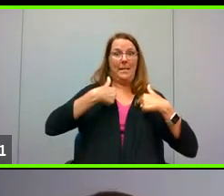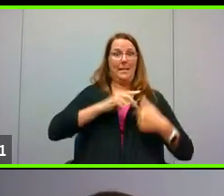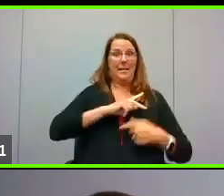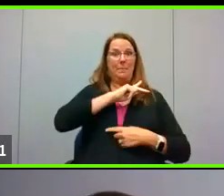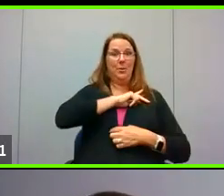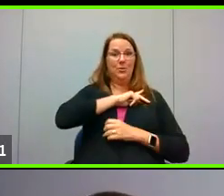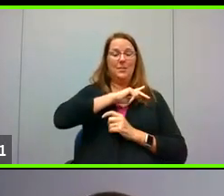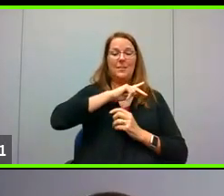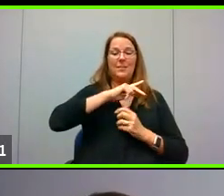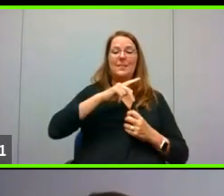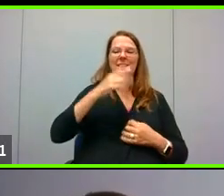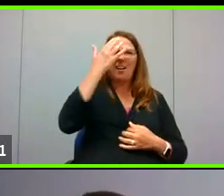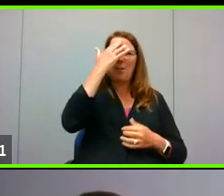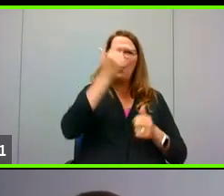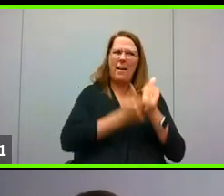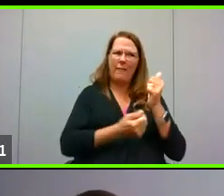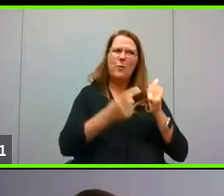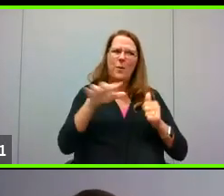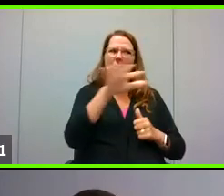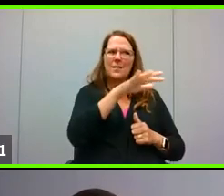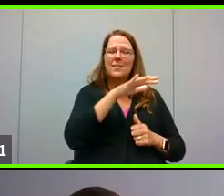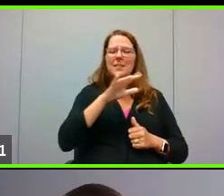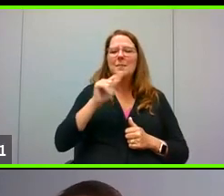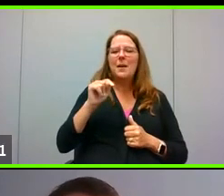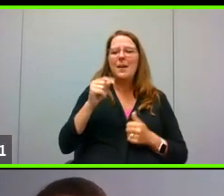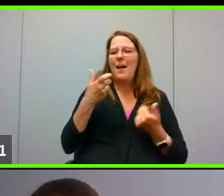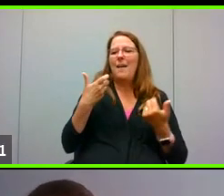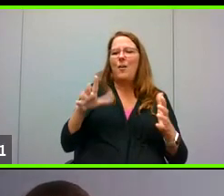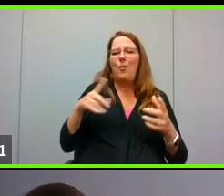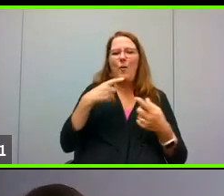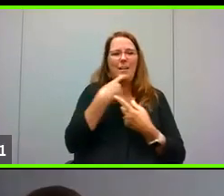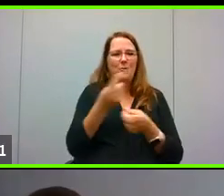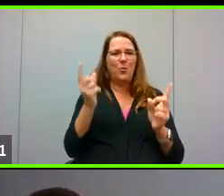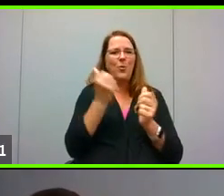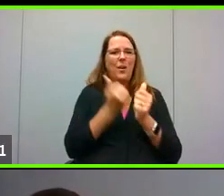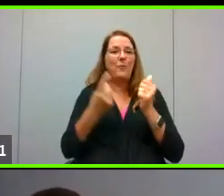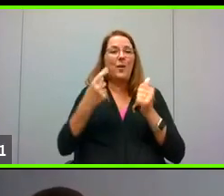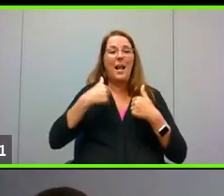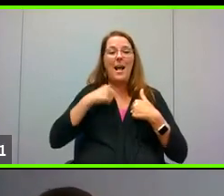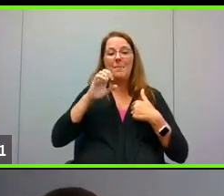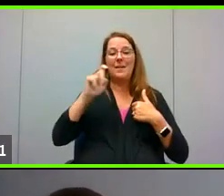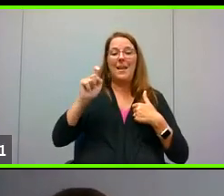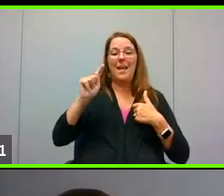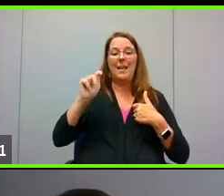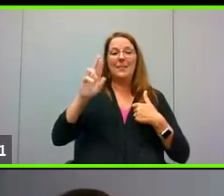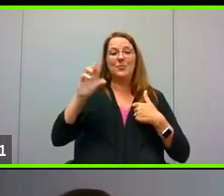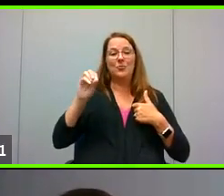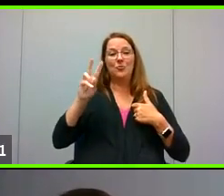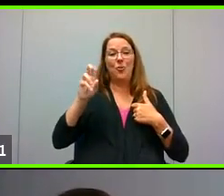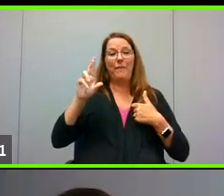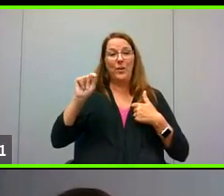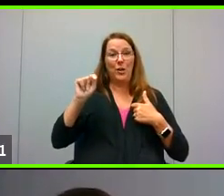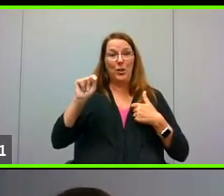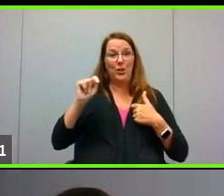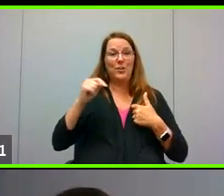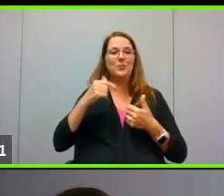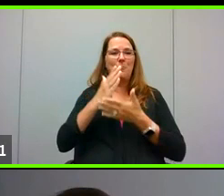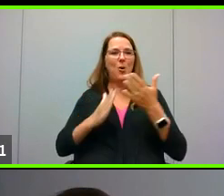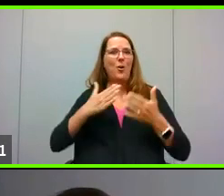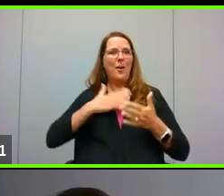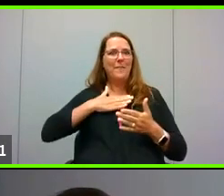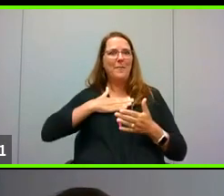I know it has been for everybody, but I've told everybody that I'm an extrovert. And part of my therapy